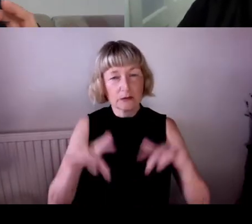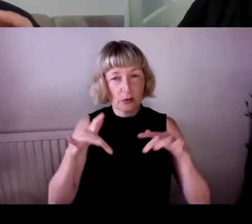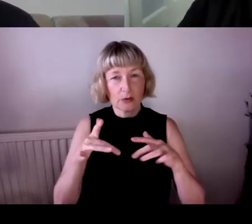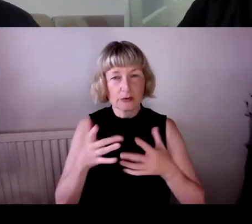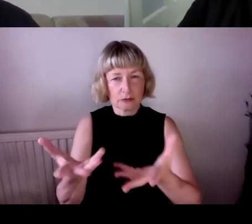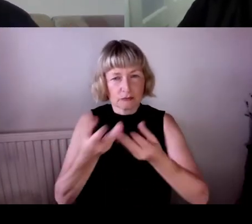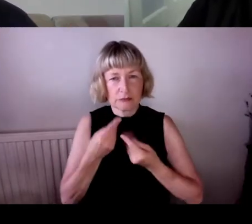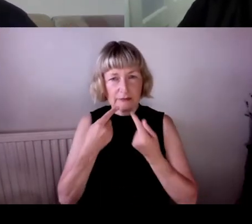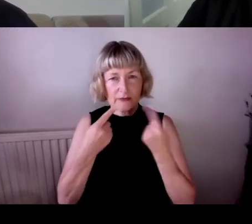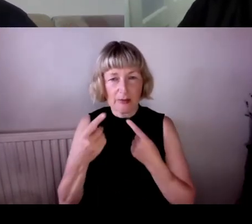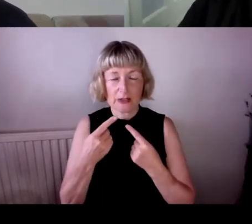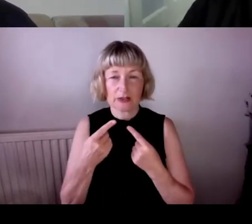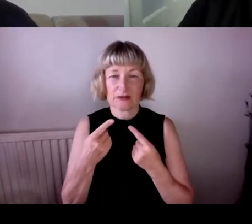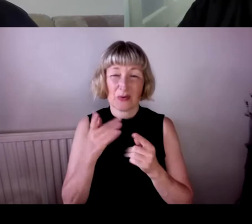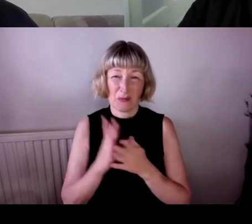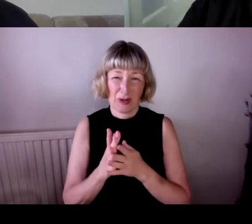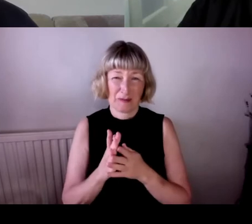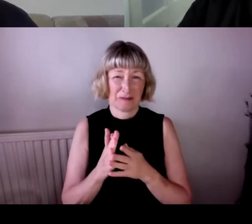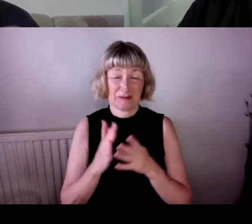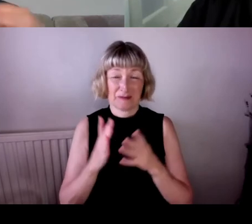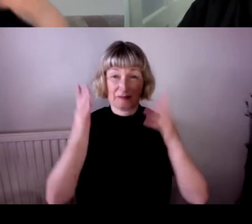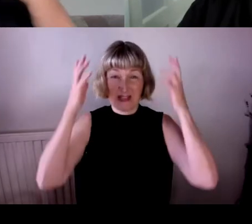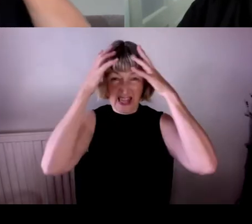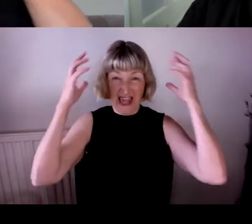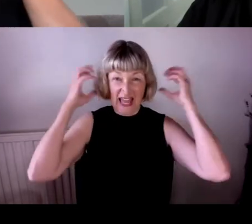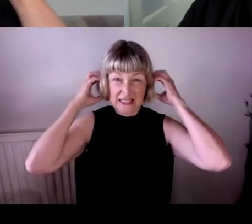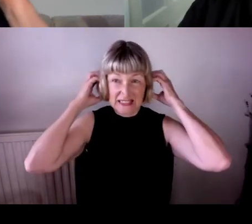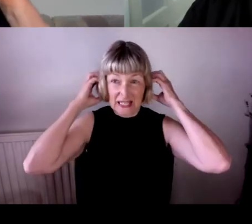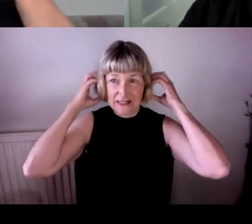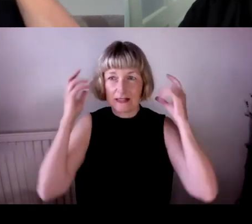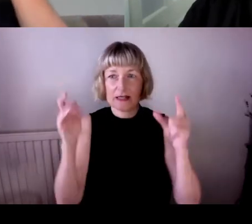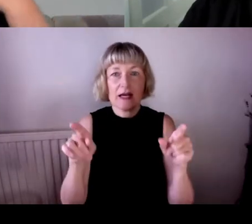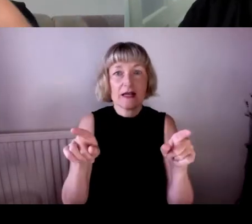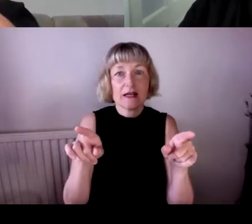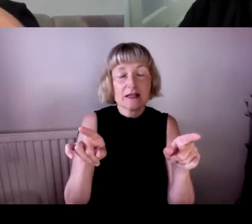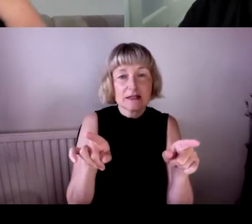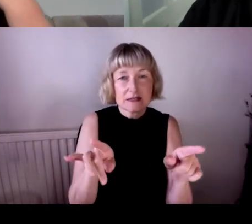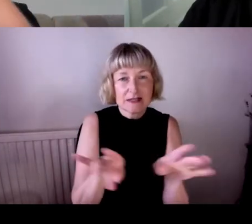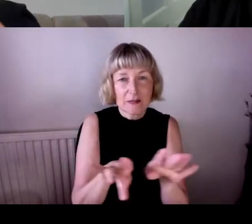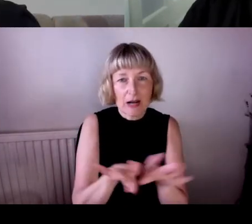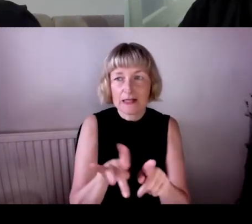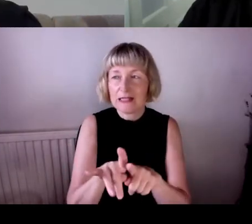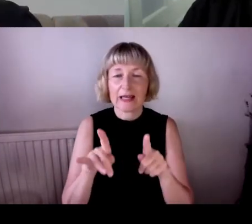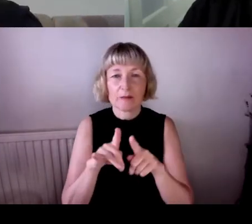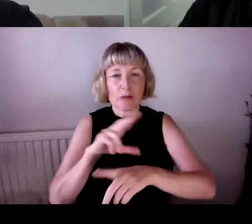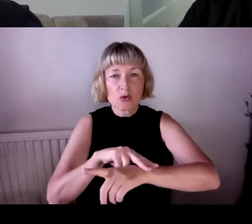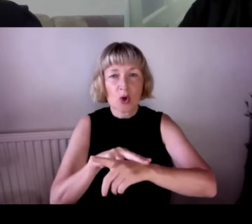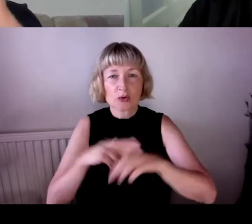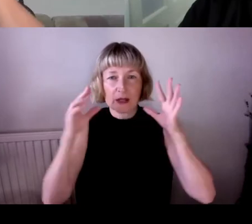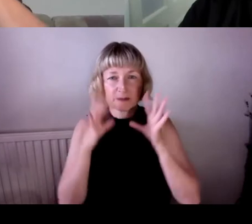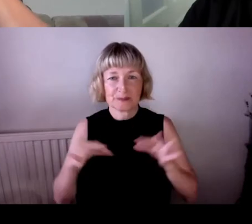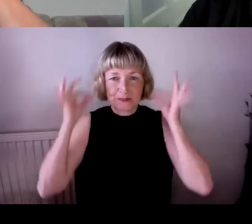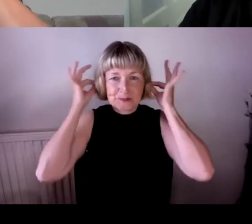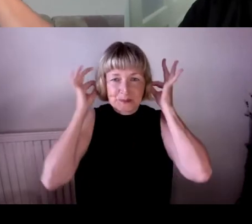often extremely uncomfortable. They are worn like they're called stethosets. They're worn like a doctor's stethoscope.